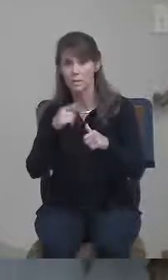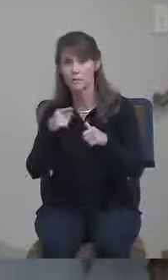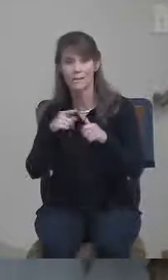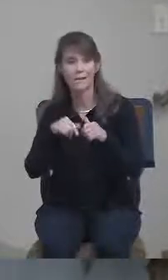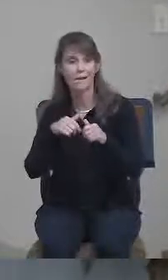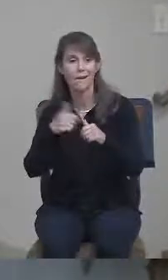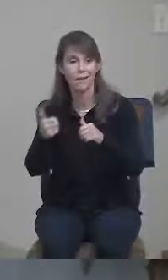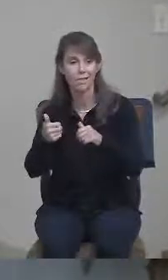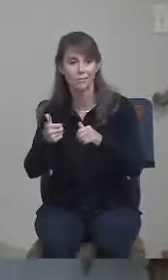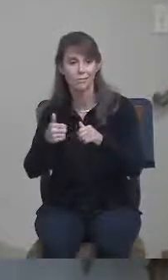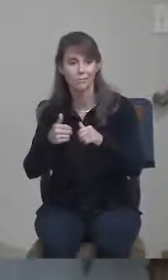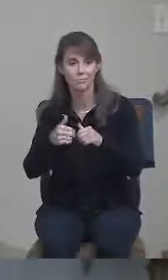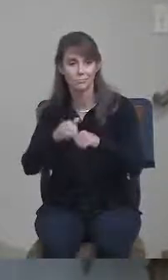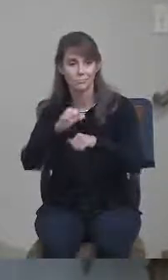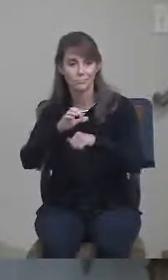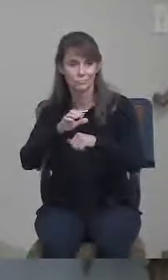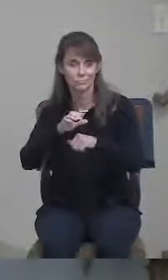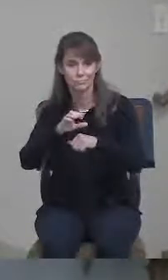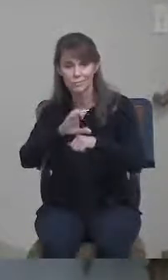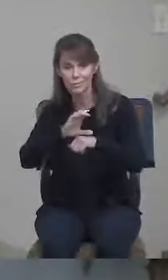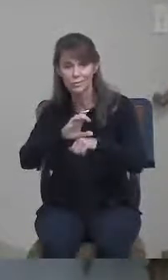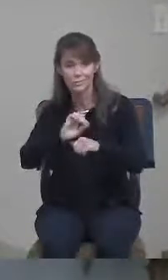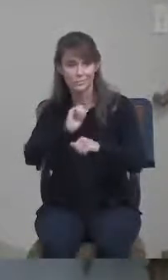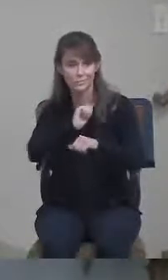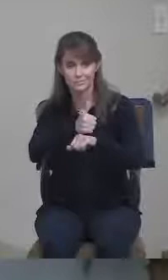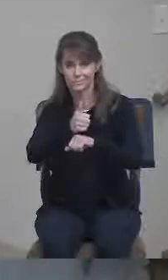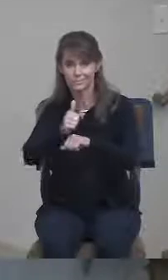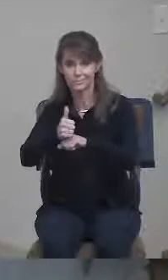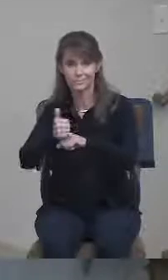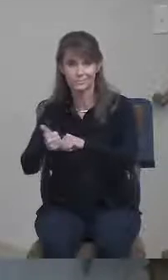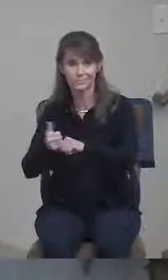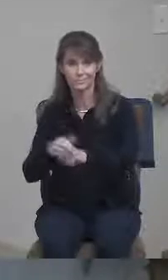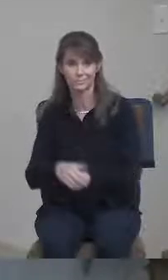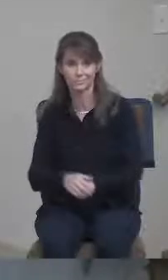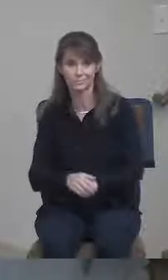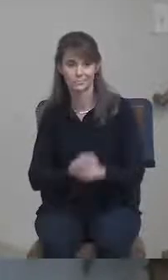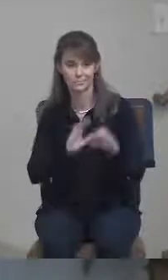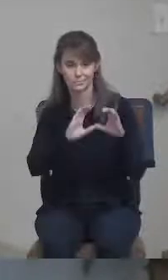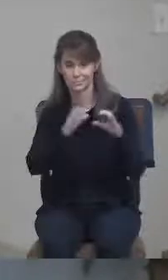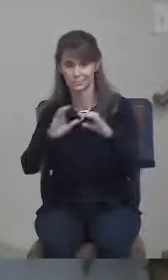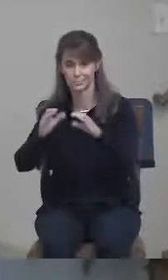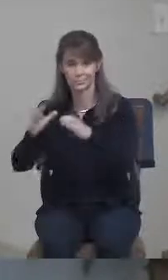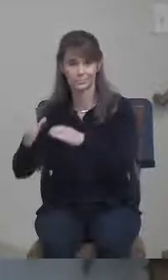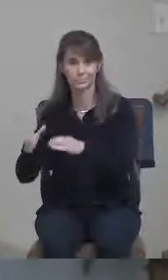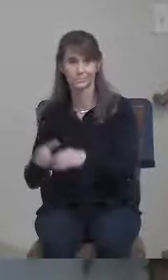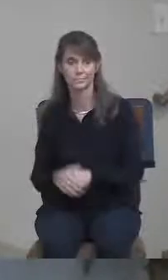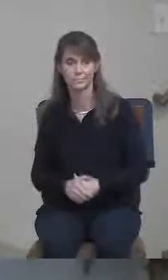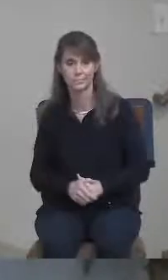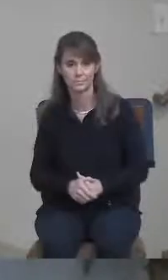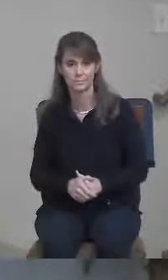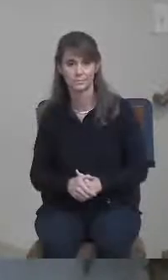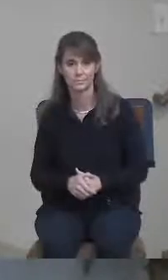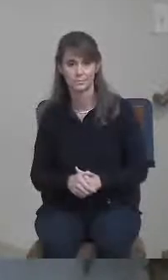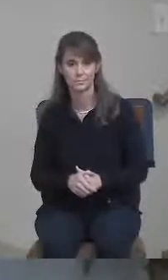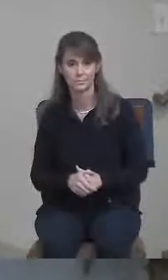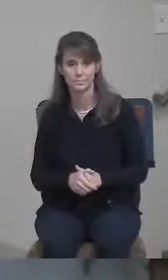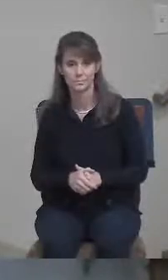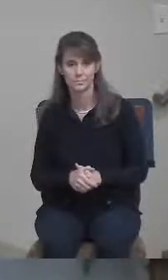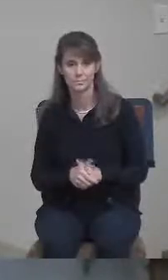as far as history goes, it focuses almost entirely on the Roman Catholic